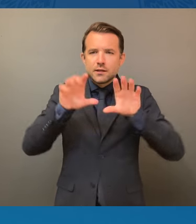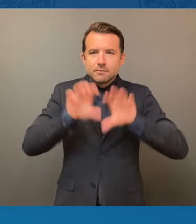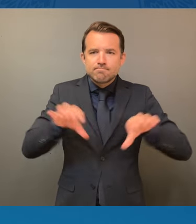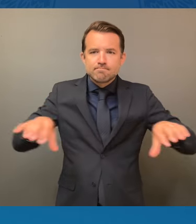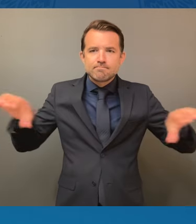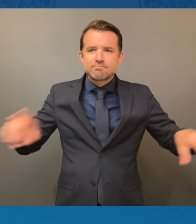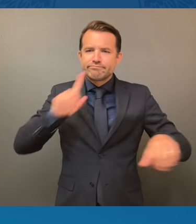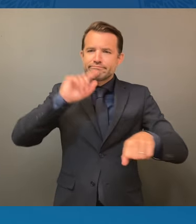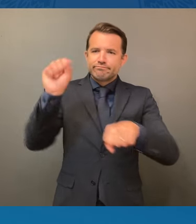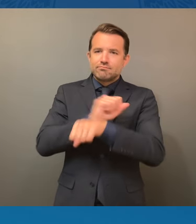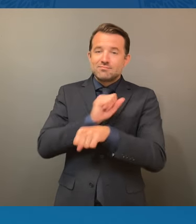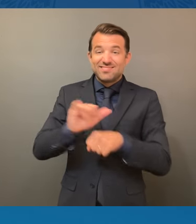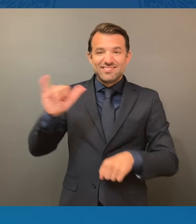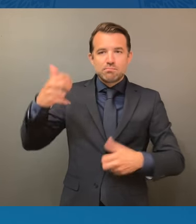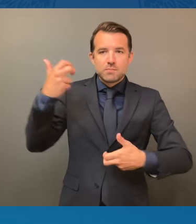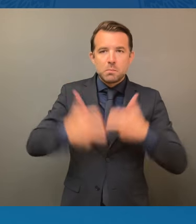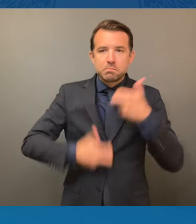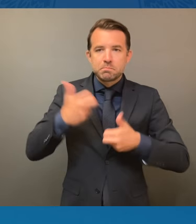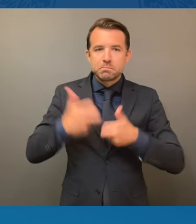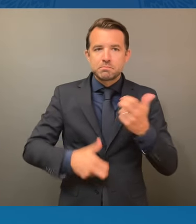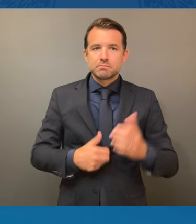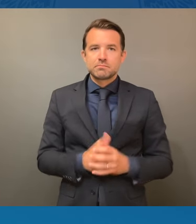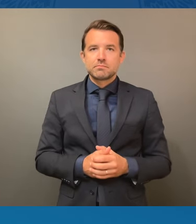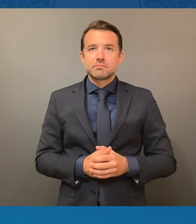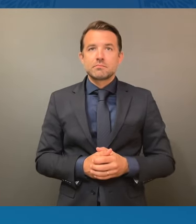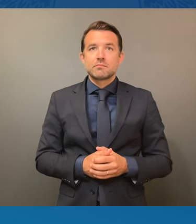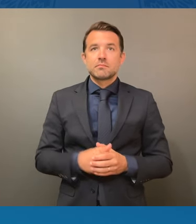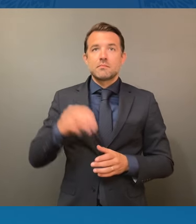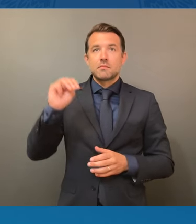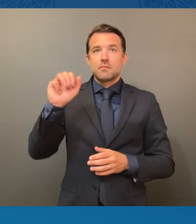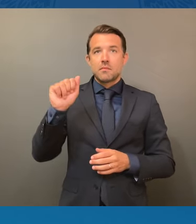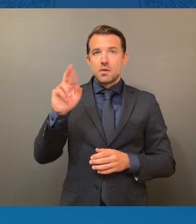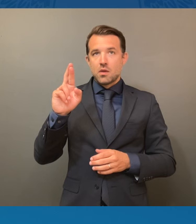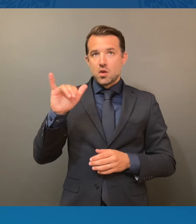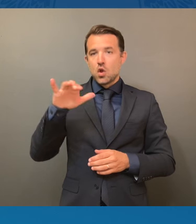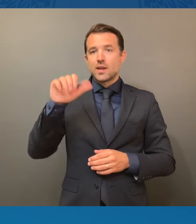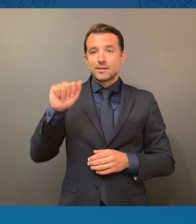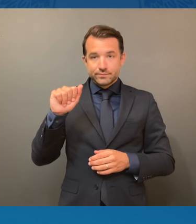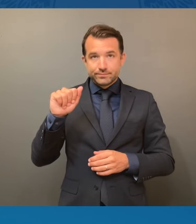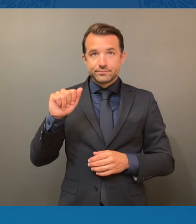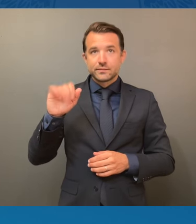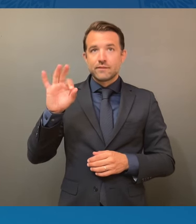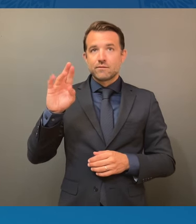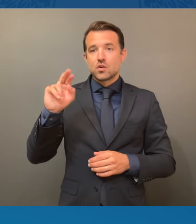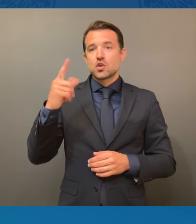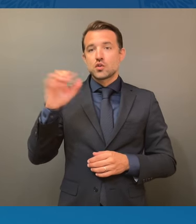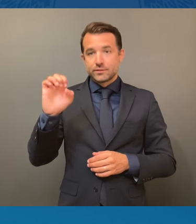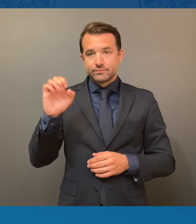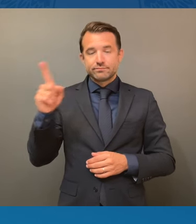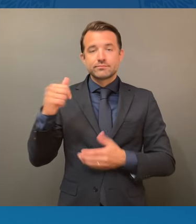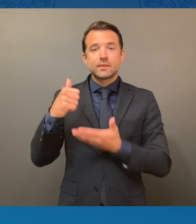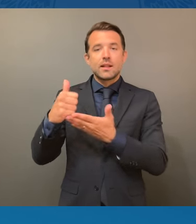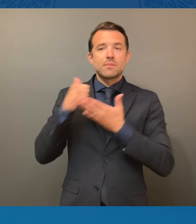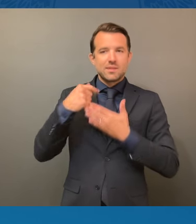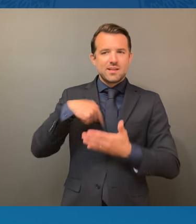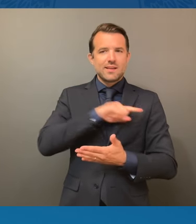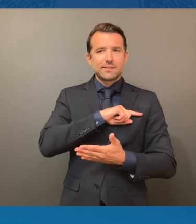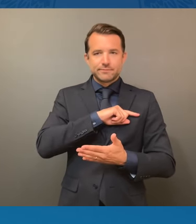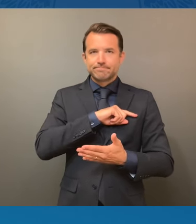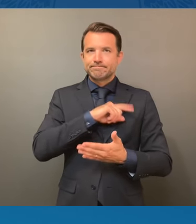And with the leadership of Marsha Fudge, we are dealing with that. And finally, we know that to